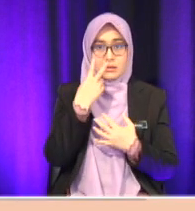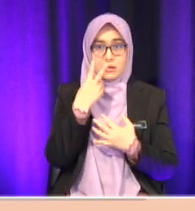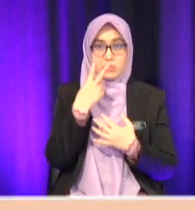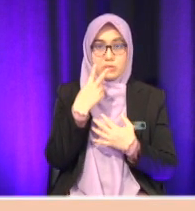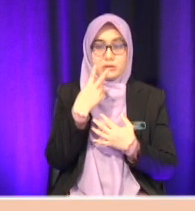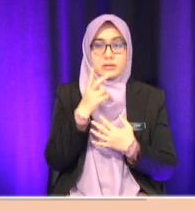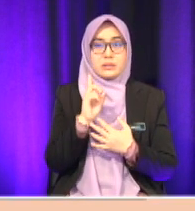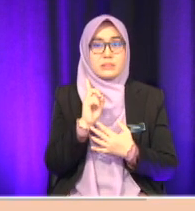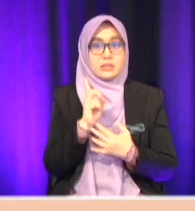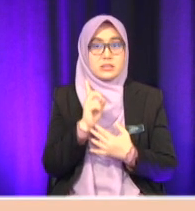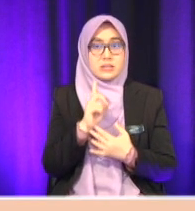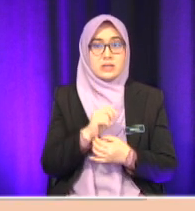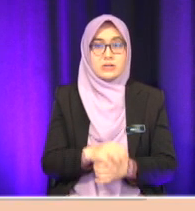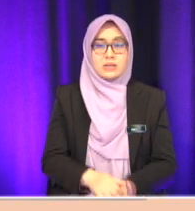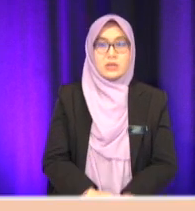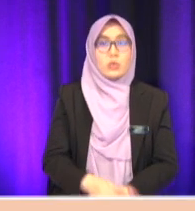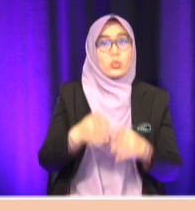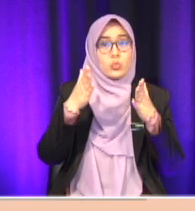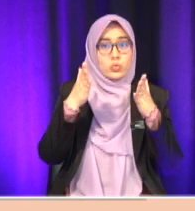senior citizens, we are talking about